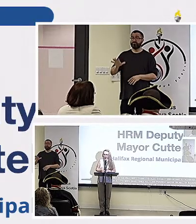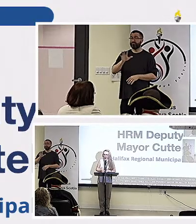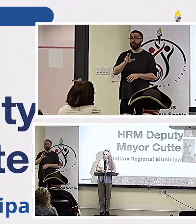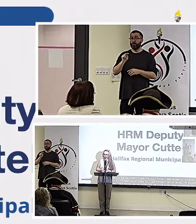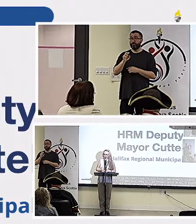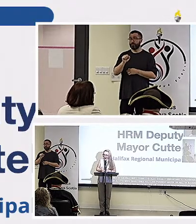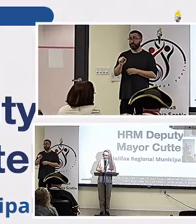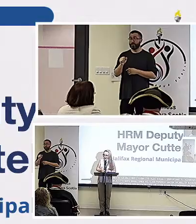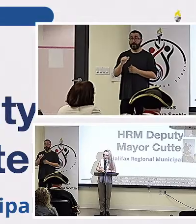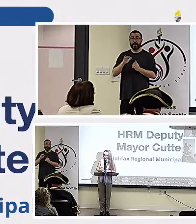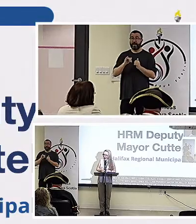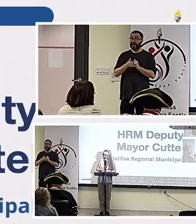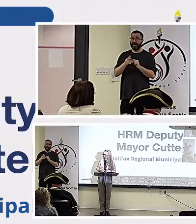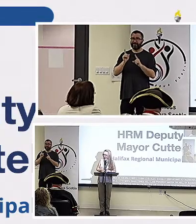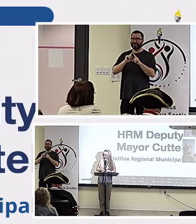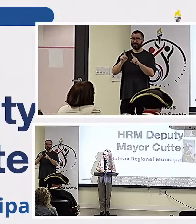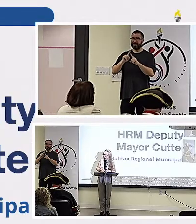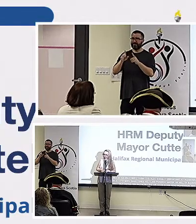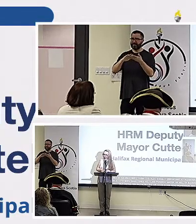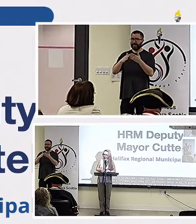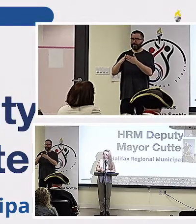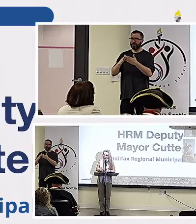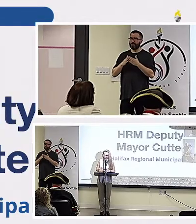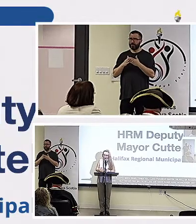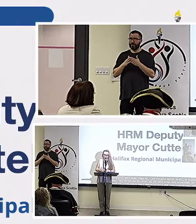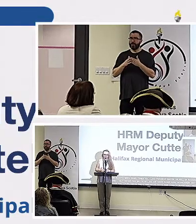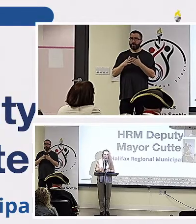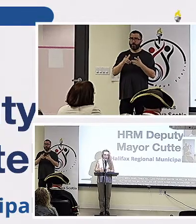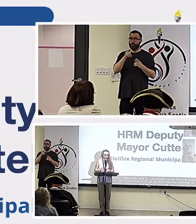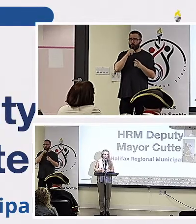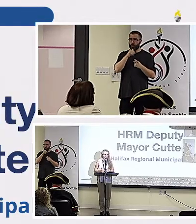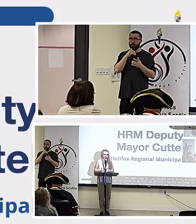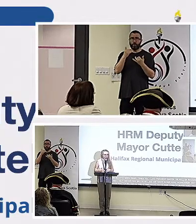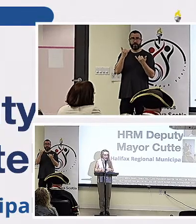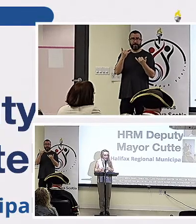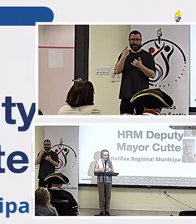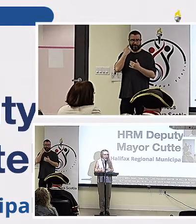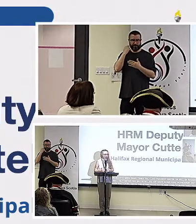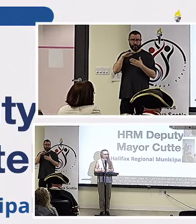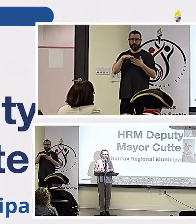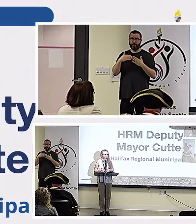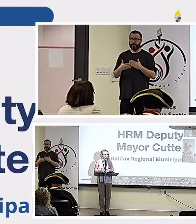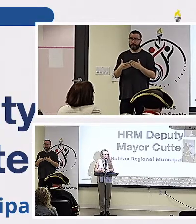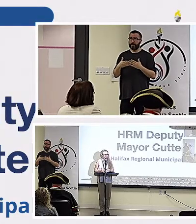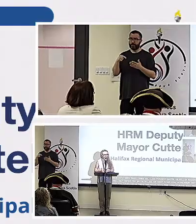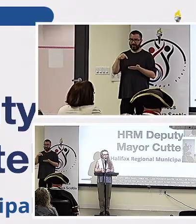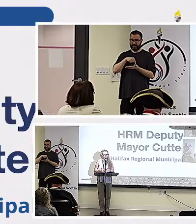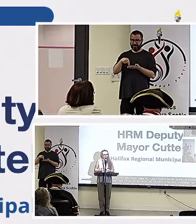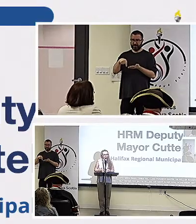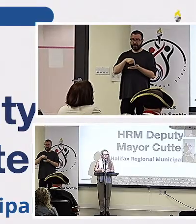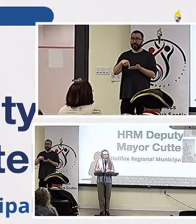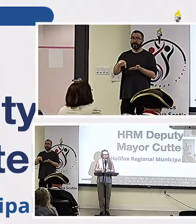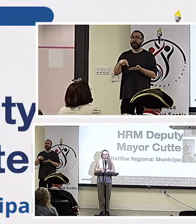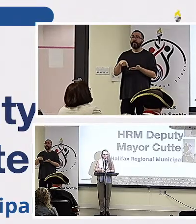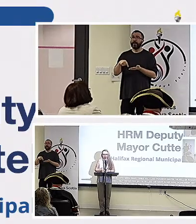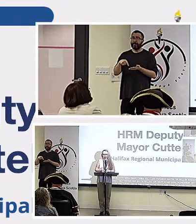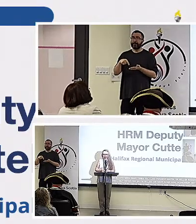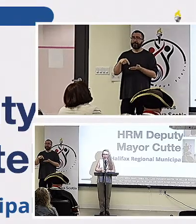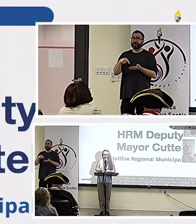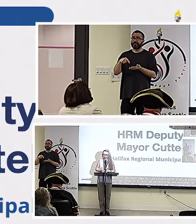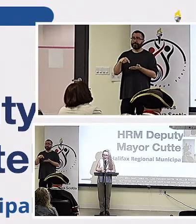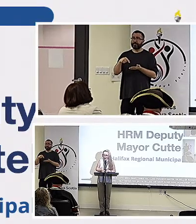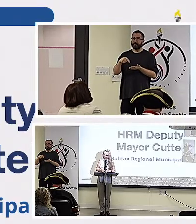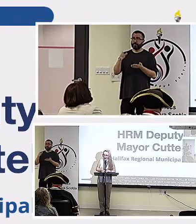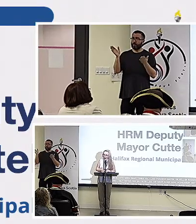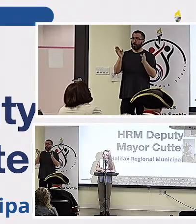other municipalities who are today and over the weekend and during the course of this week are